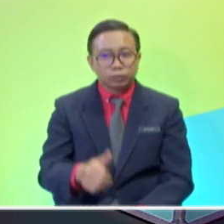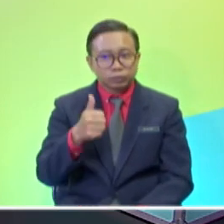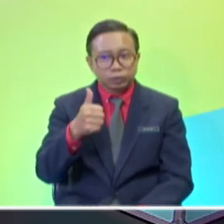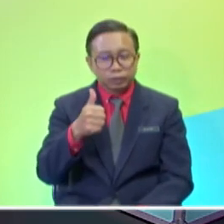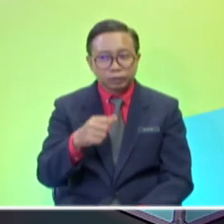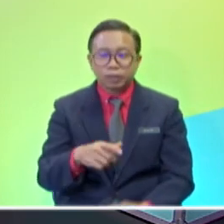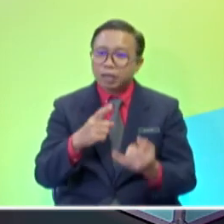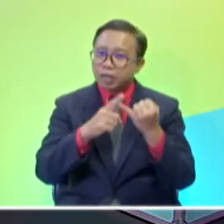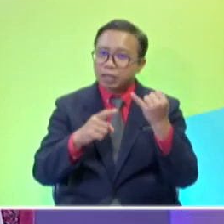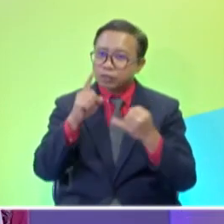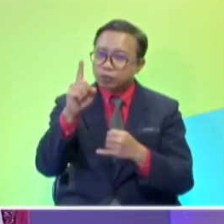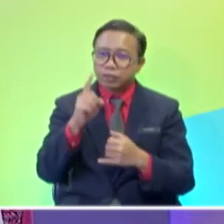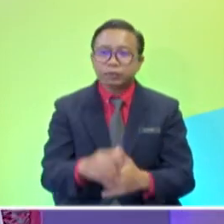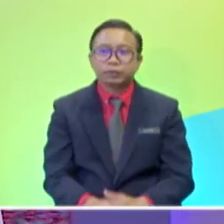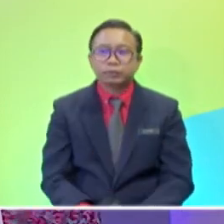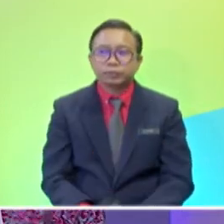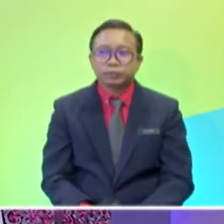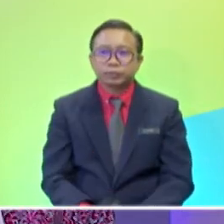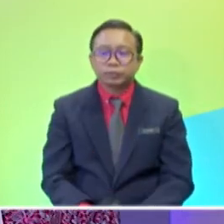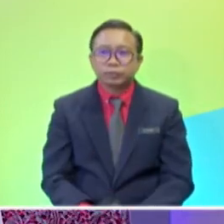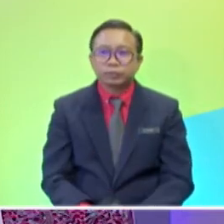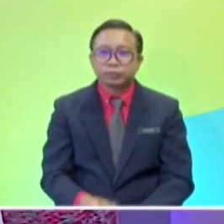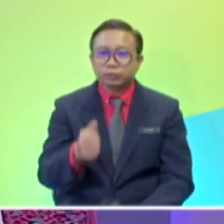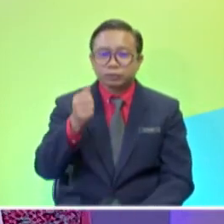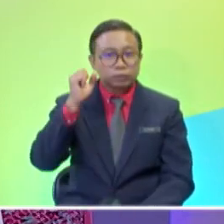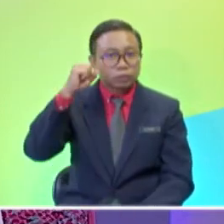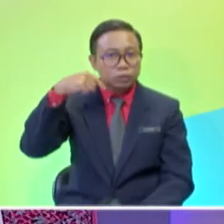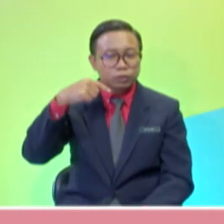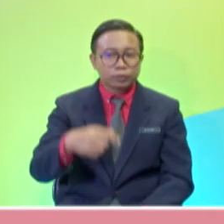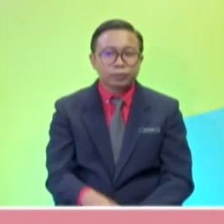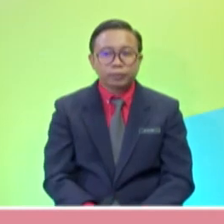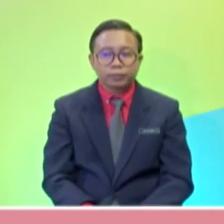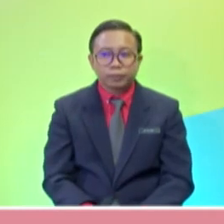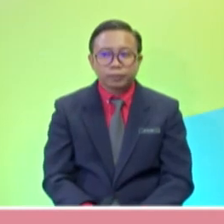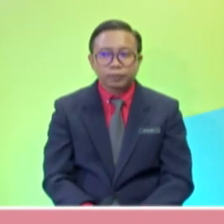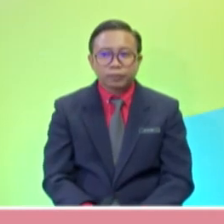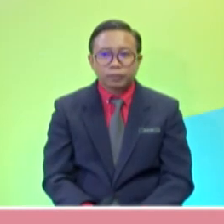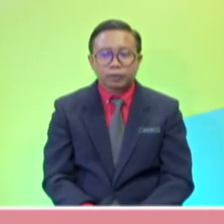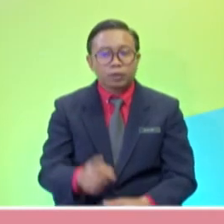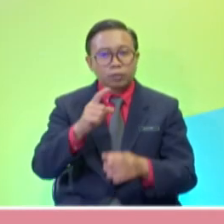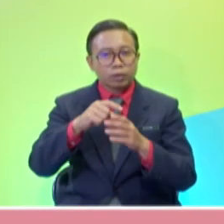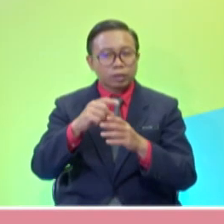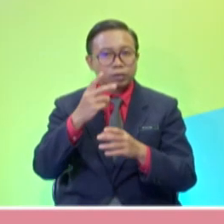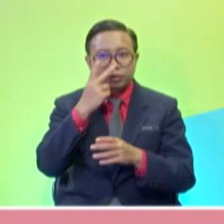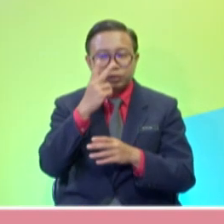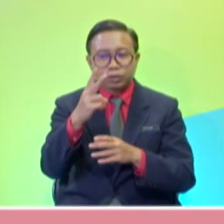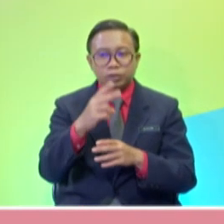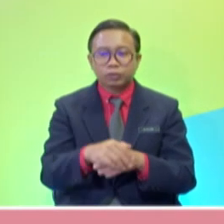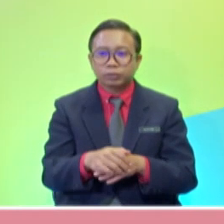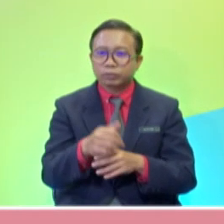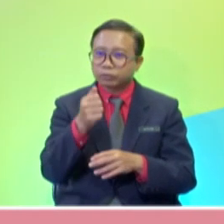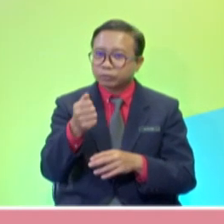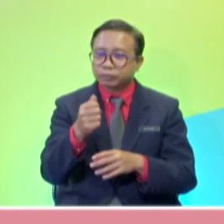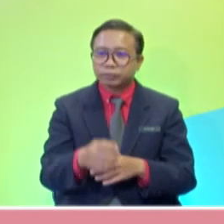the last one. Right. That's for you, Shafiqa. Oh, it's for me. Okay. Well, from what I can see, I'm guessing that's you